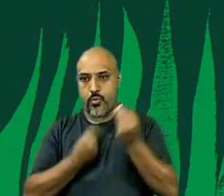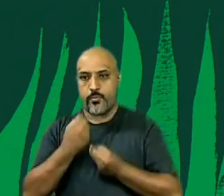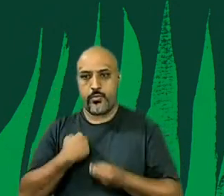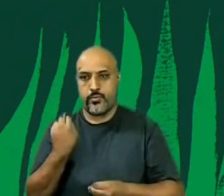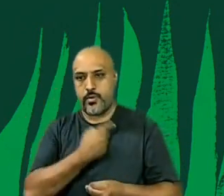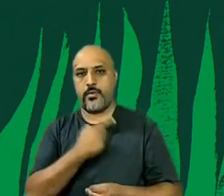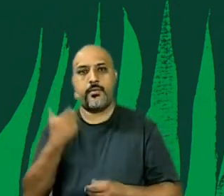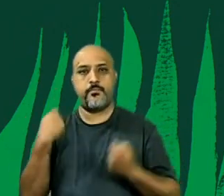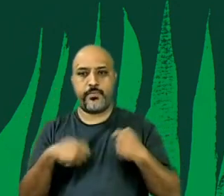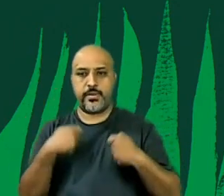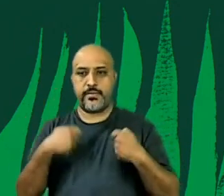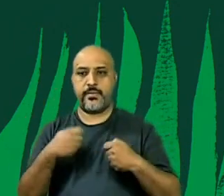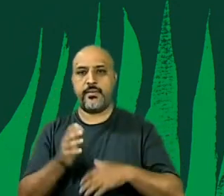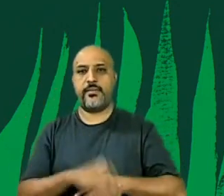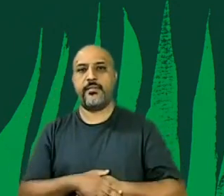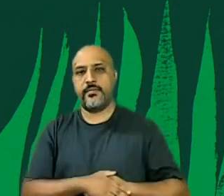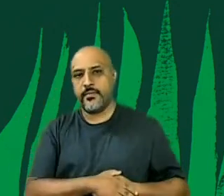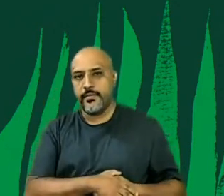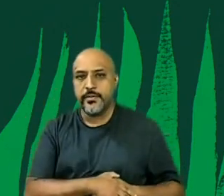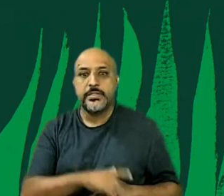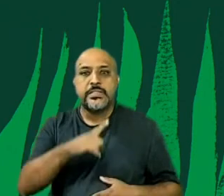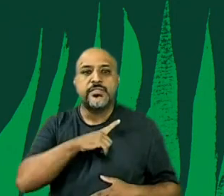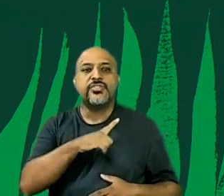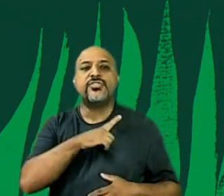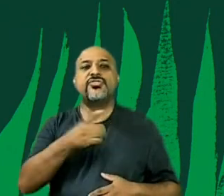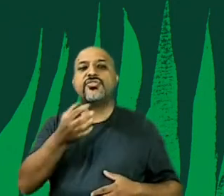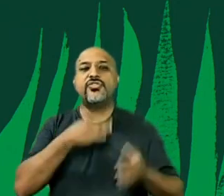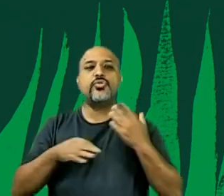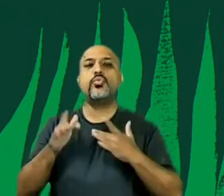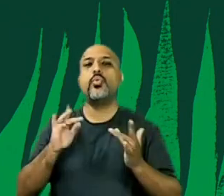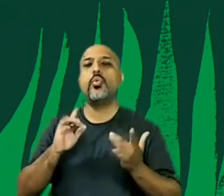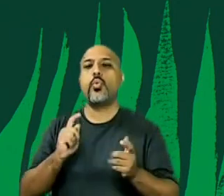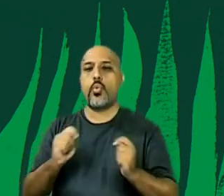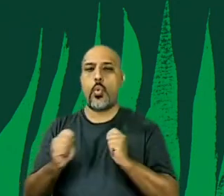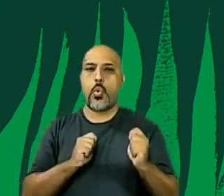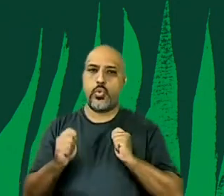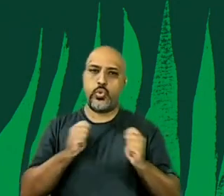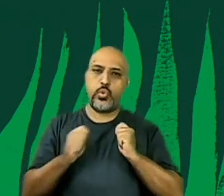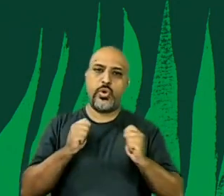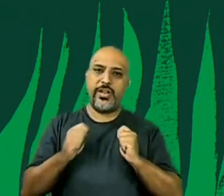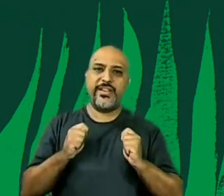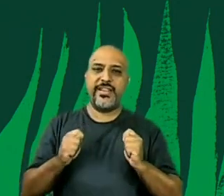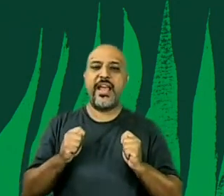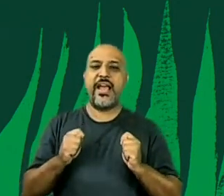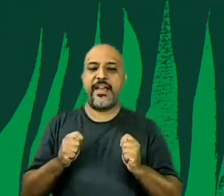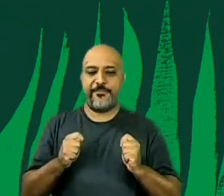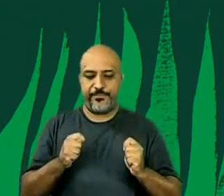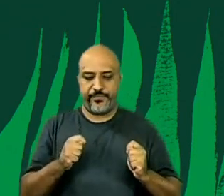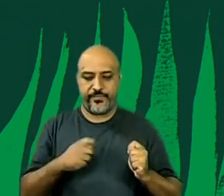need to, the issue of control of our